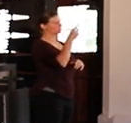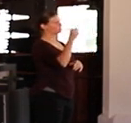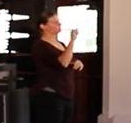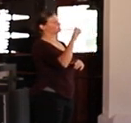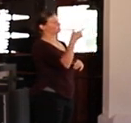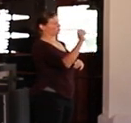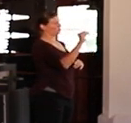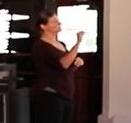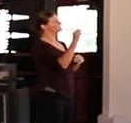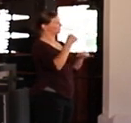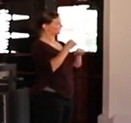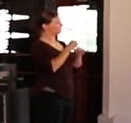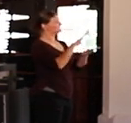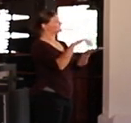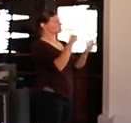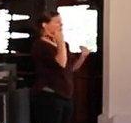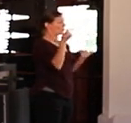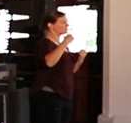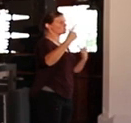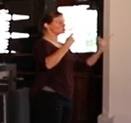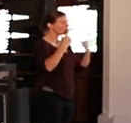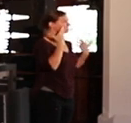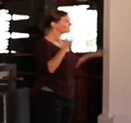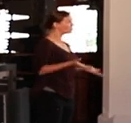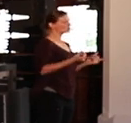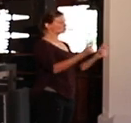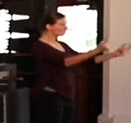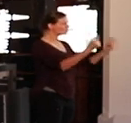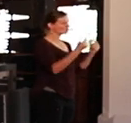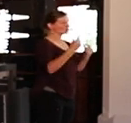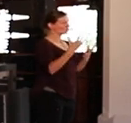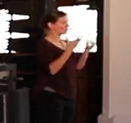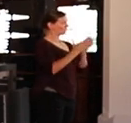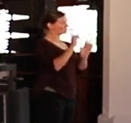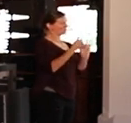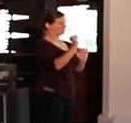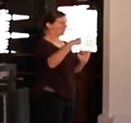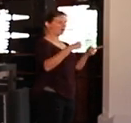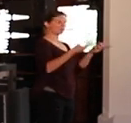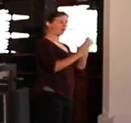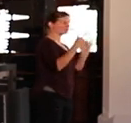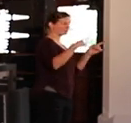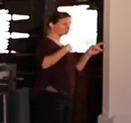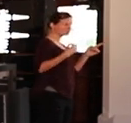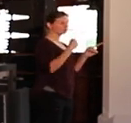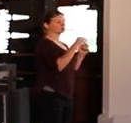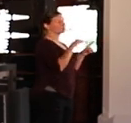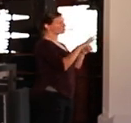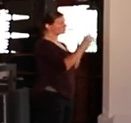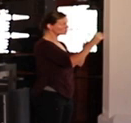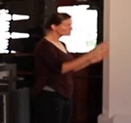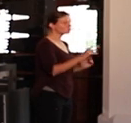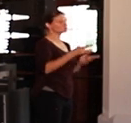Alston Campus Center. So if you have any questions regarding the app, I want you to feel comfortable to ask orientation leaders, staff, and